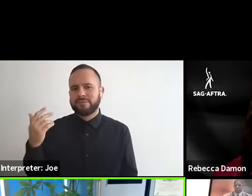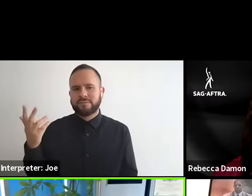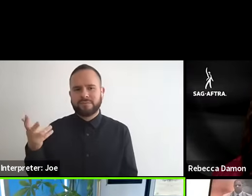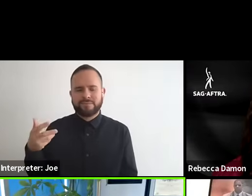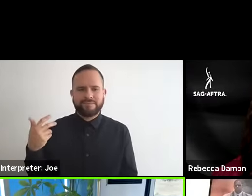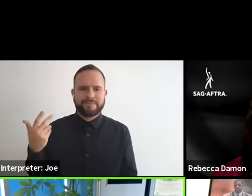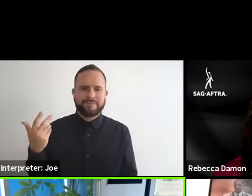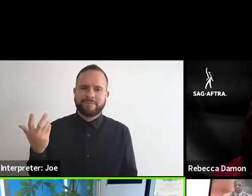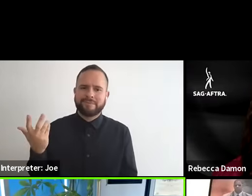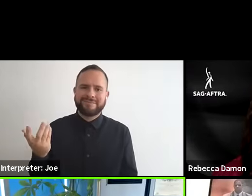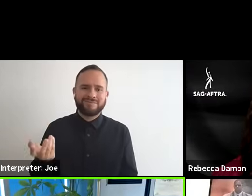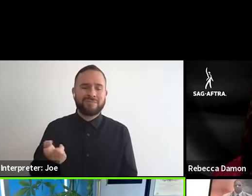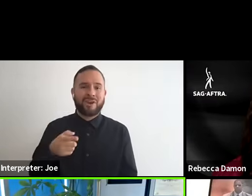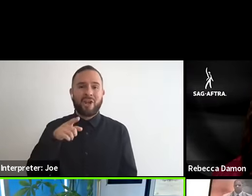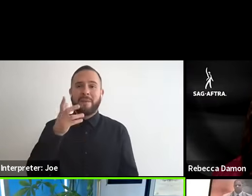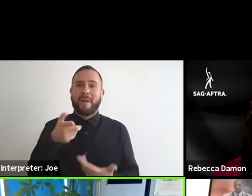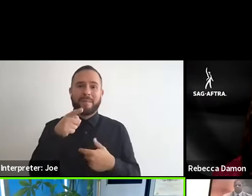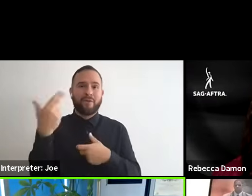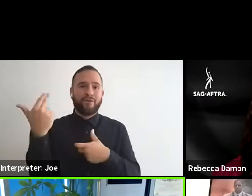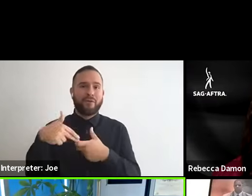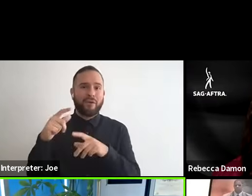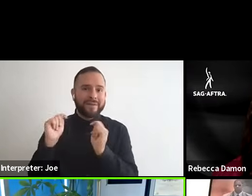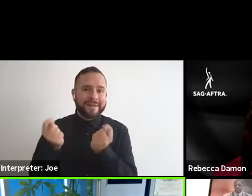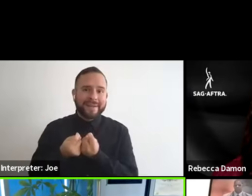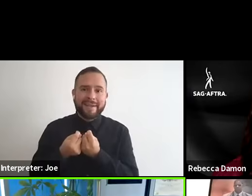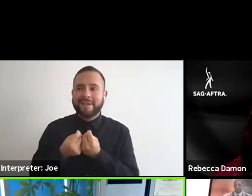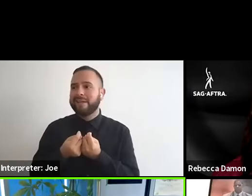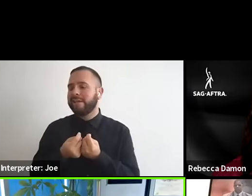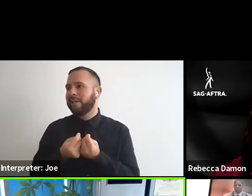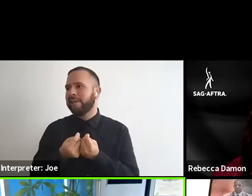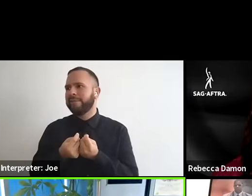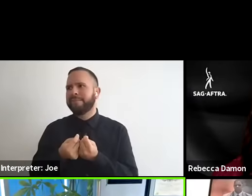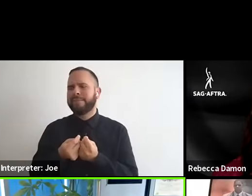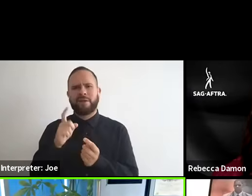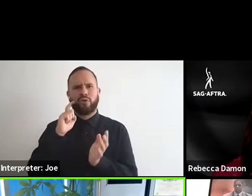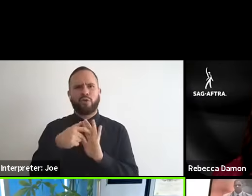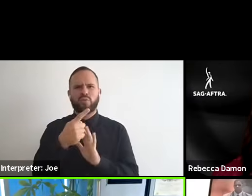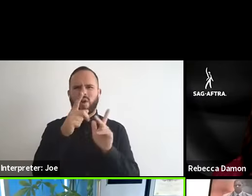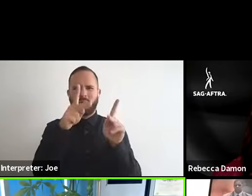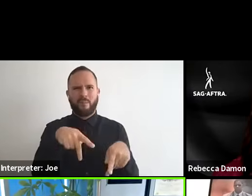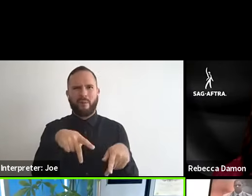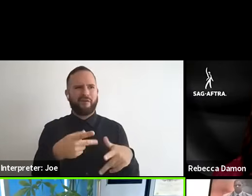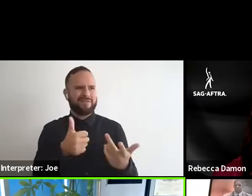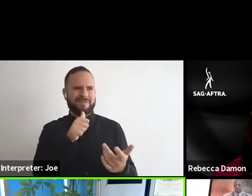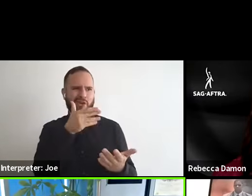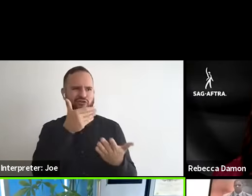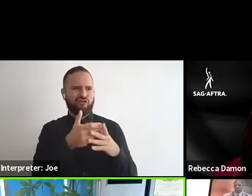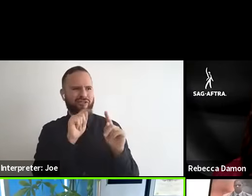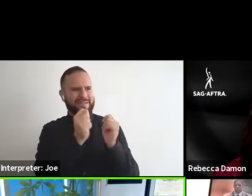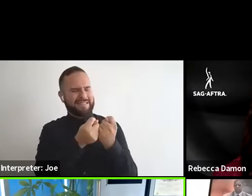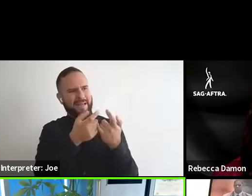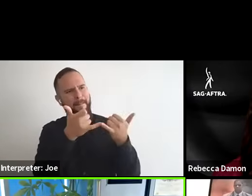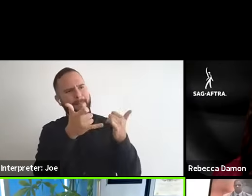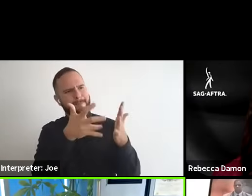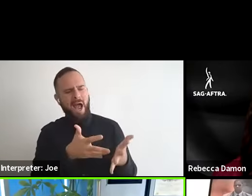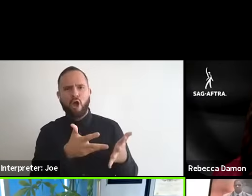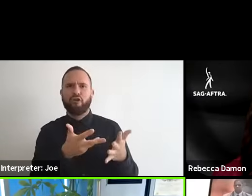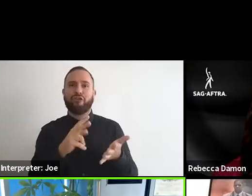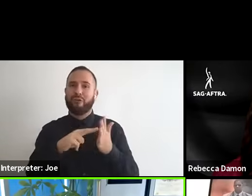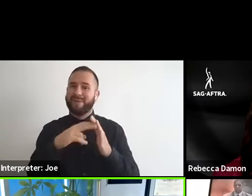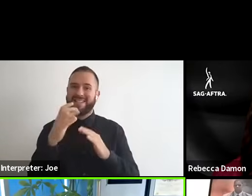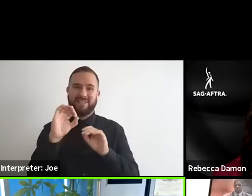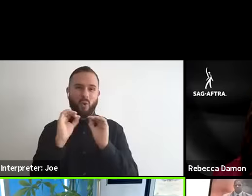you're in a team and someone is not a team player, it can bring down the entire organization. So